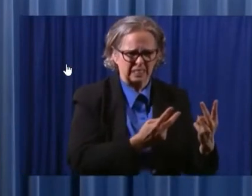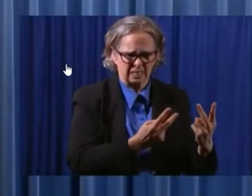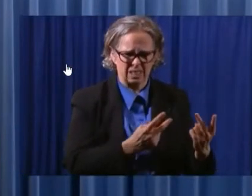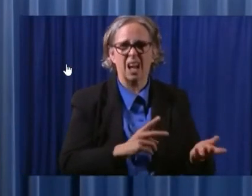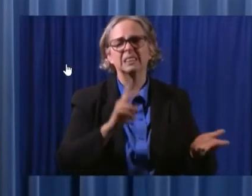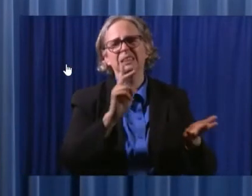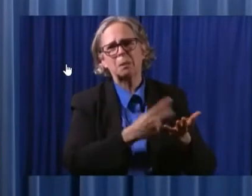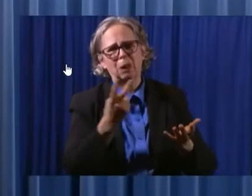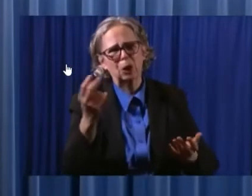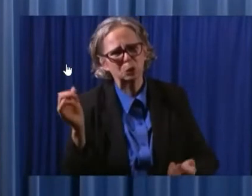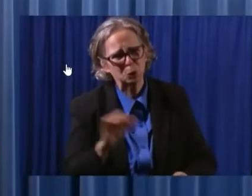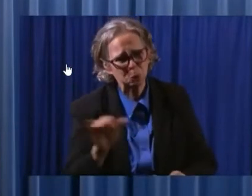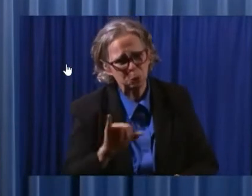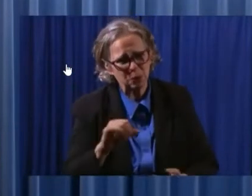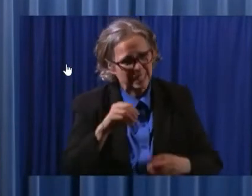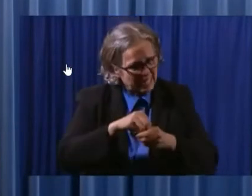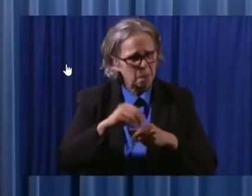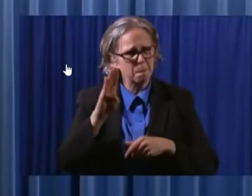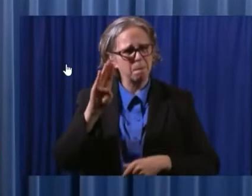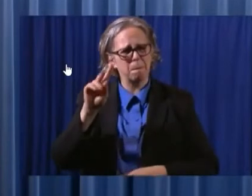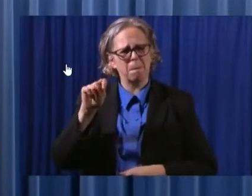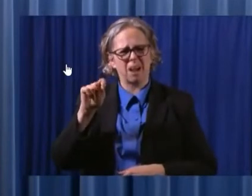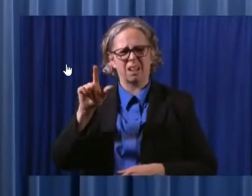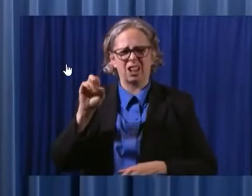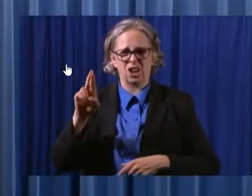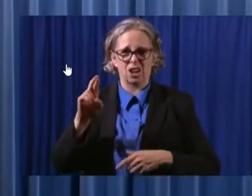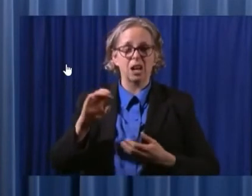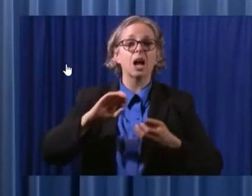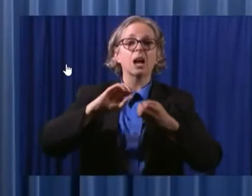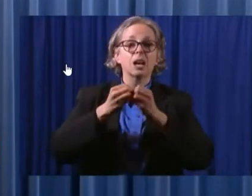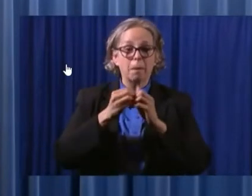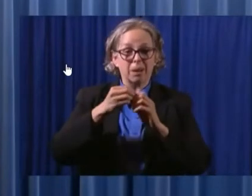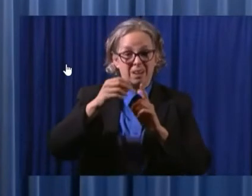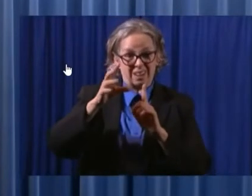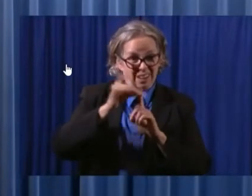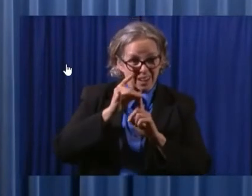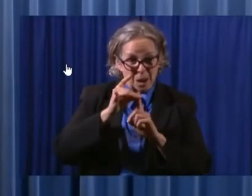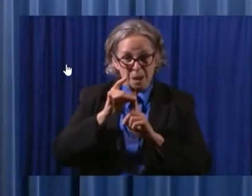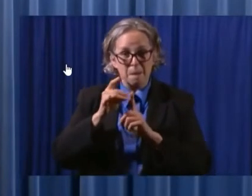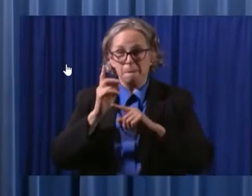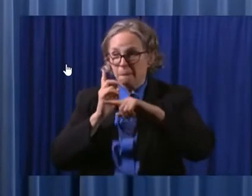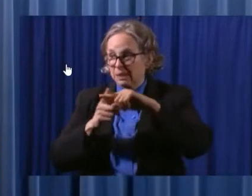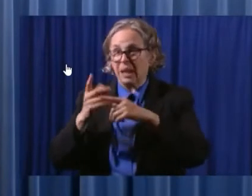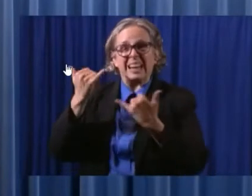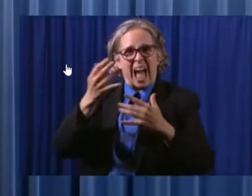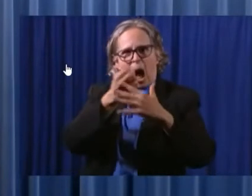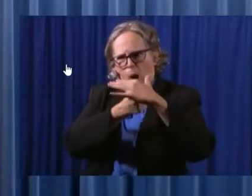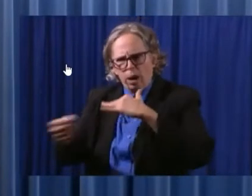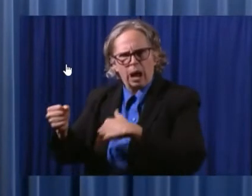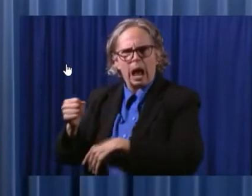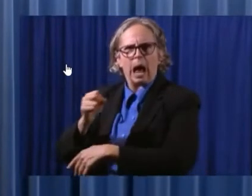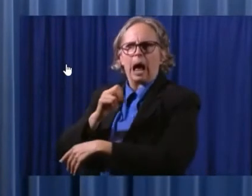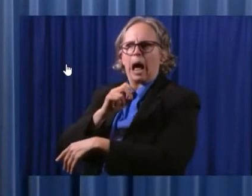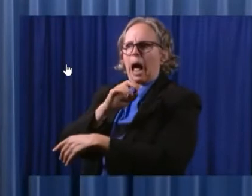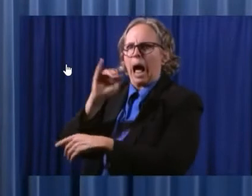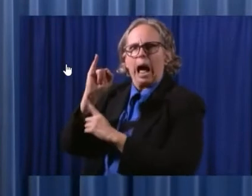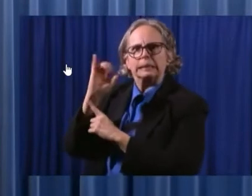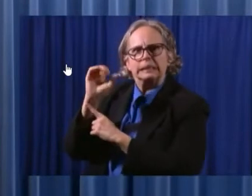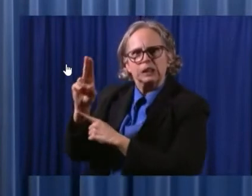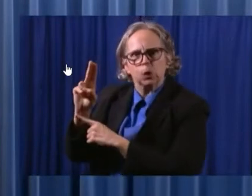and the number of COVID-positive patients in the Southwest region's hospital beds and ICUs have also doubled since the 2nd week of